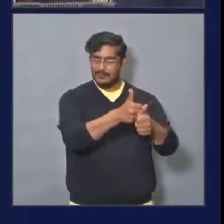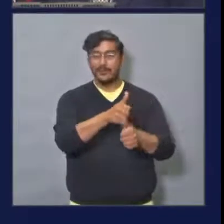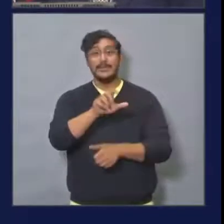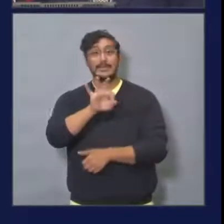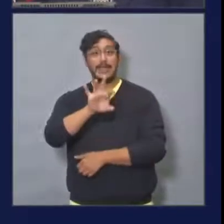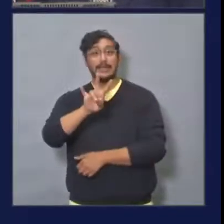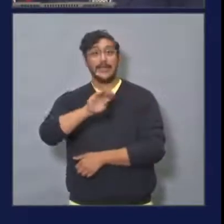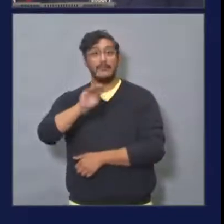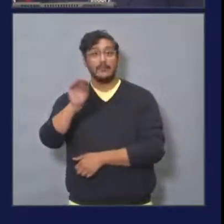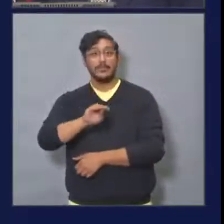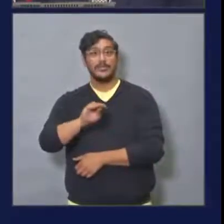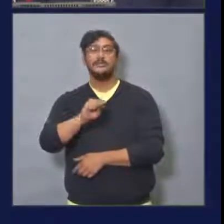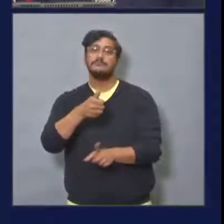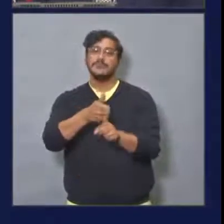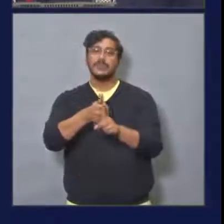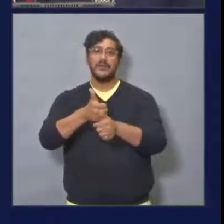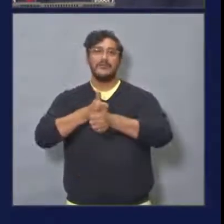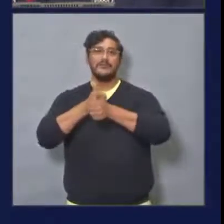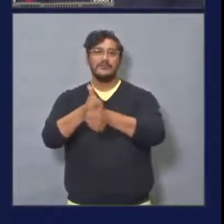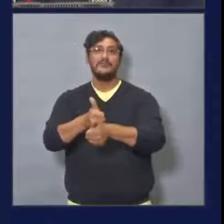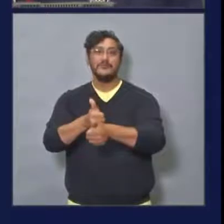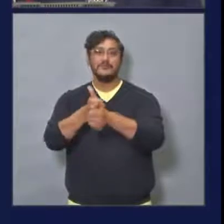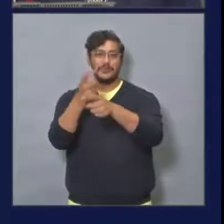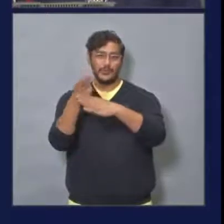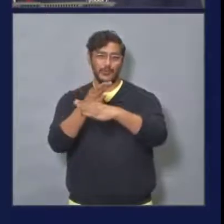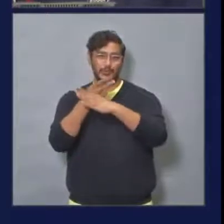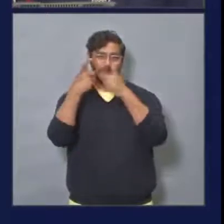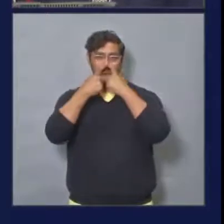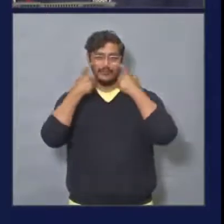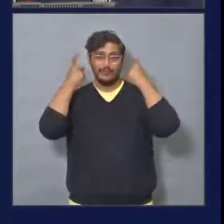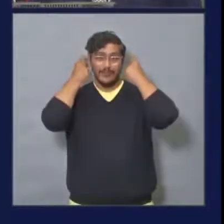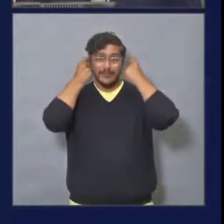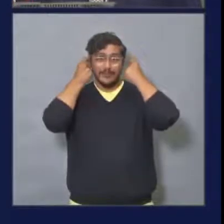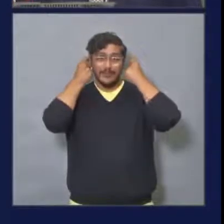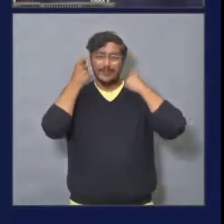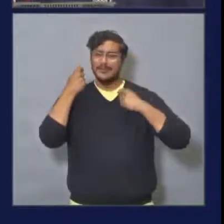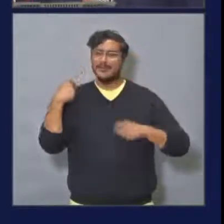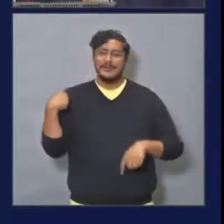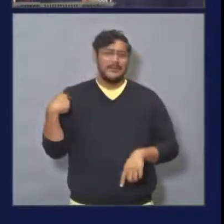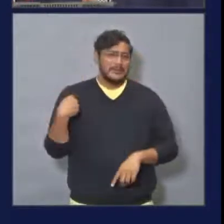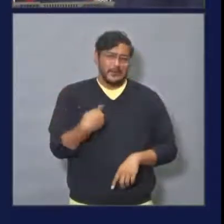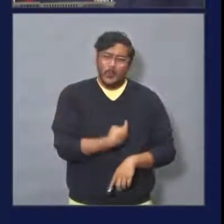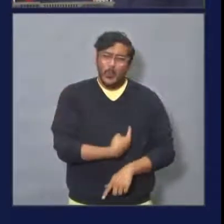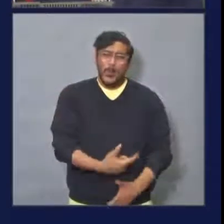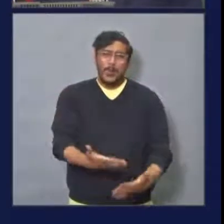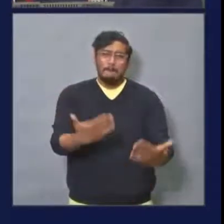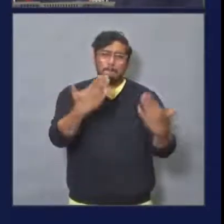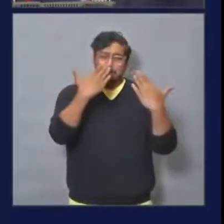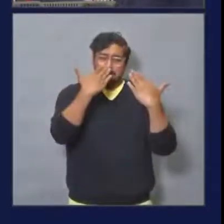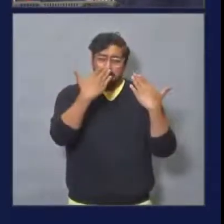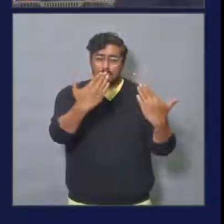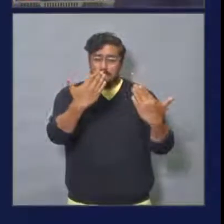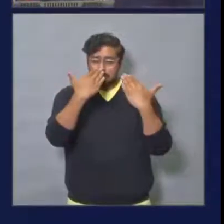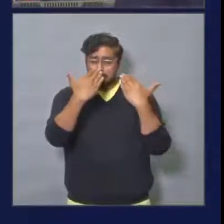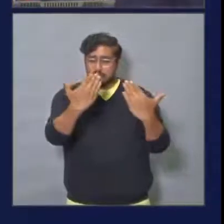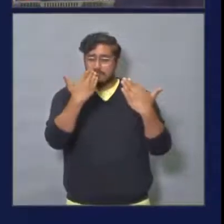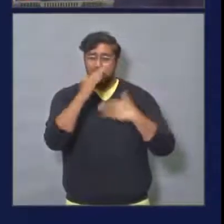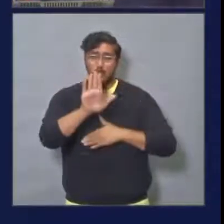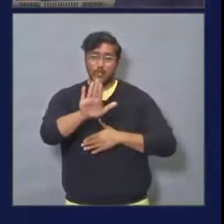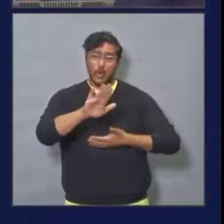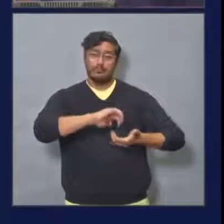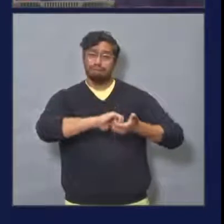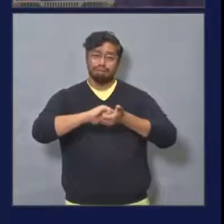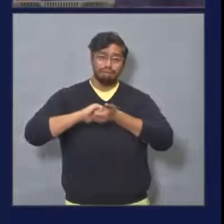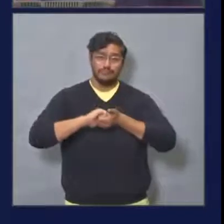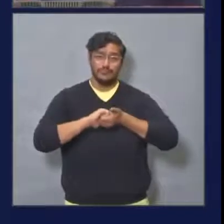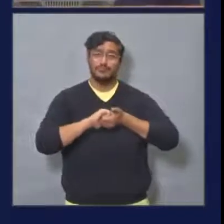97% were complying with the wearing of face coverings. And I'm so grateful for all the cooperation we're seeing from both